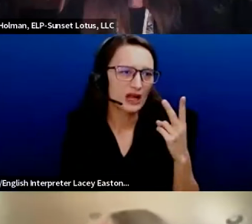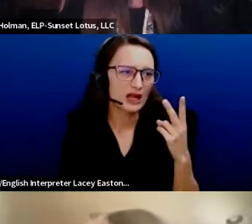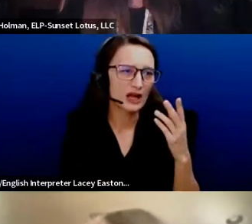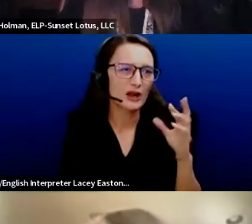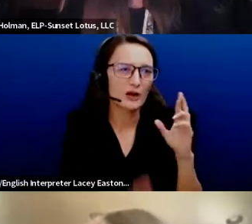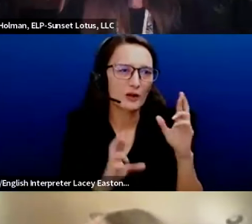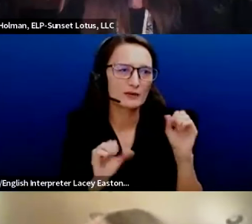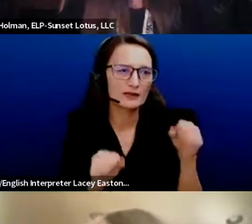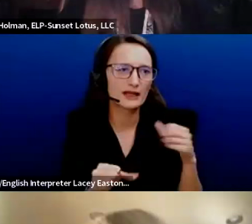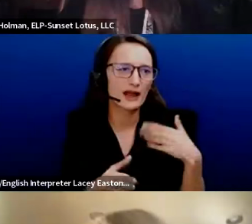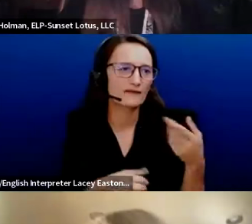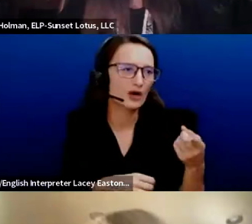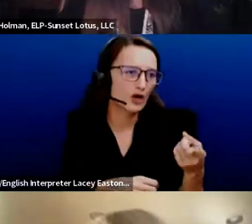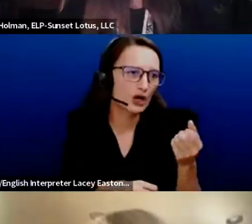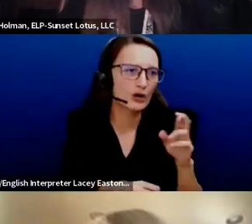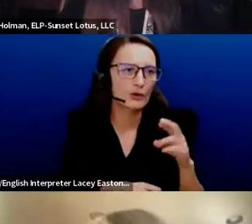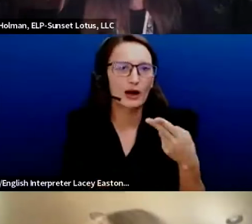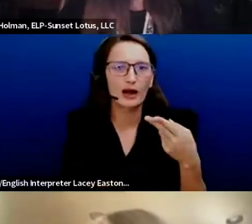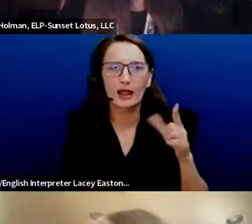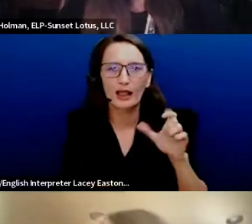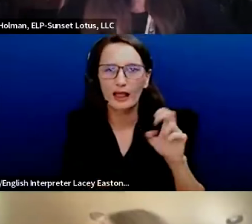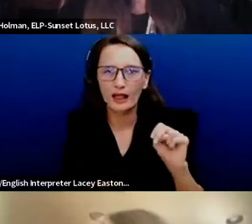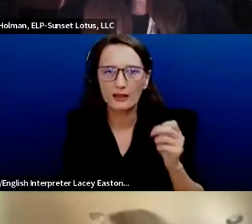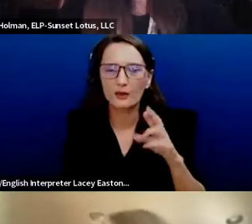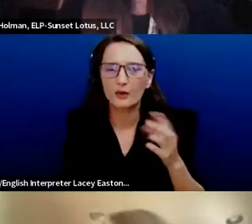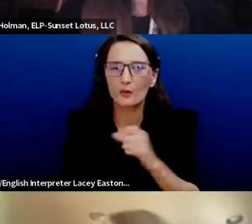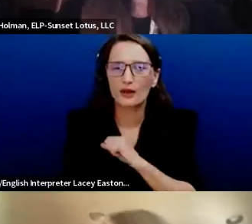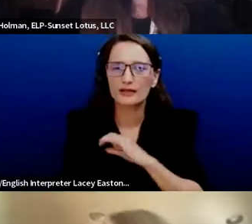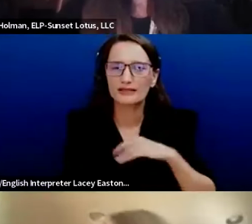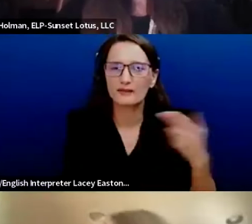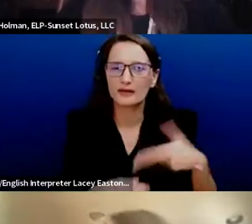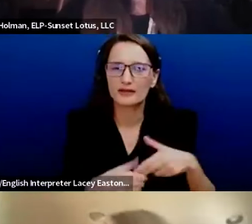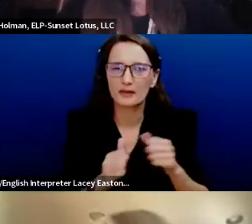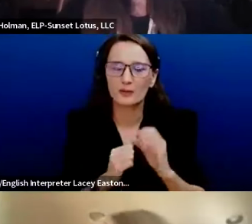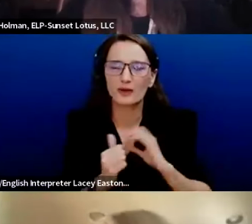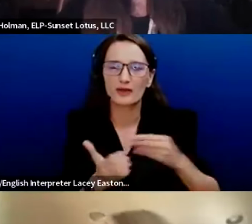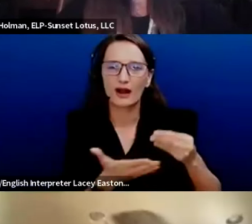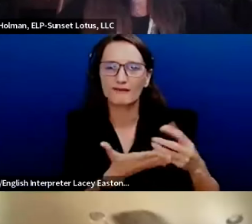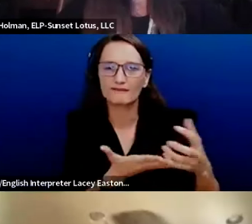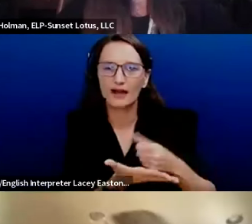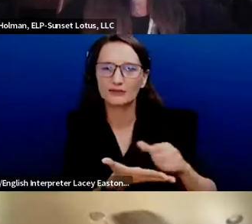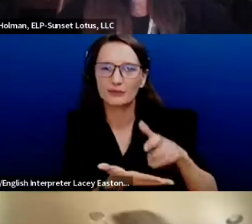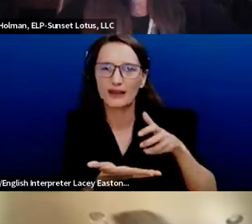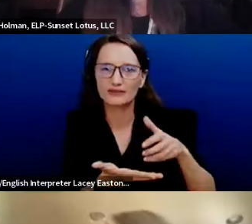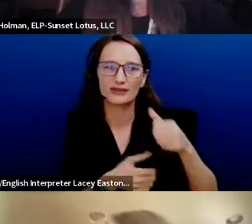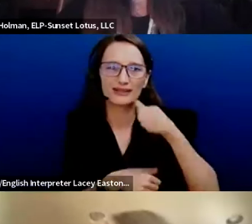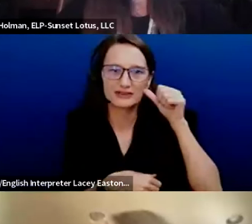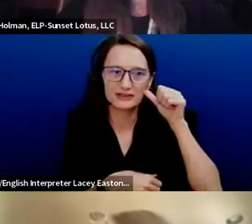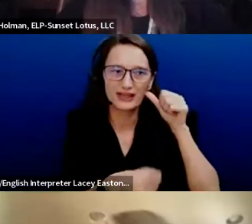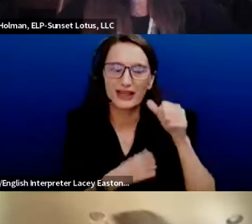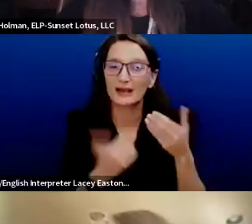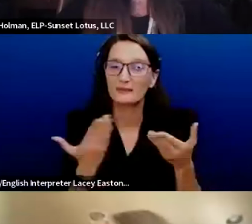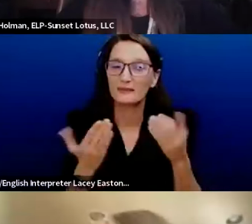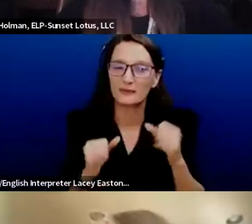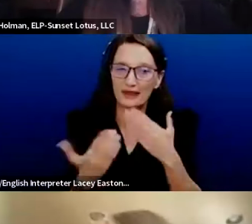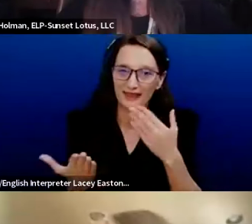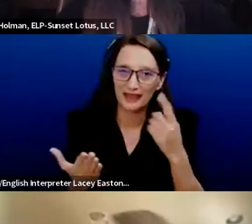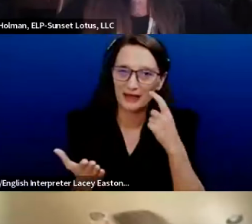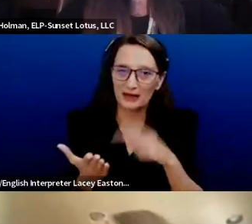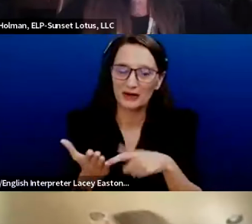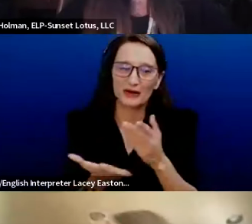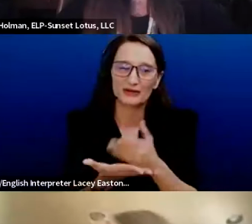or Helen, or one of the staff that participated in our fundraiser yesterday, and maybe we can thank and acknowledge some of our